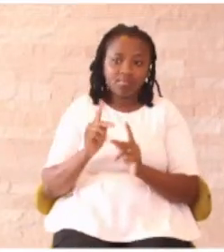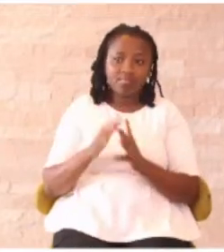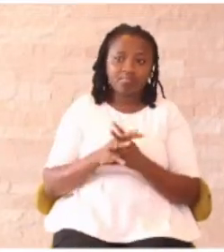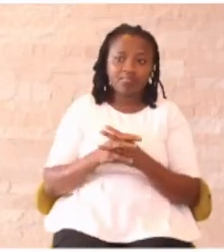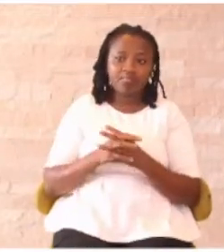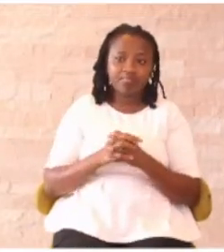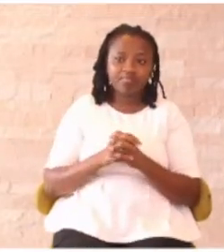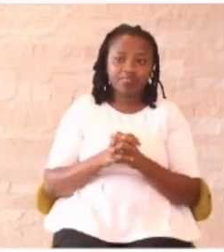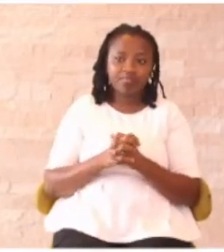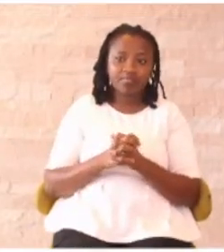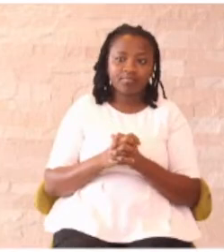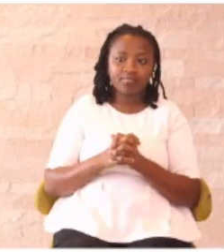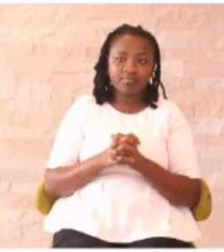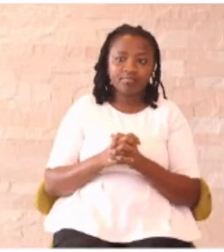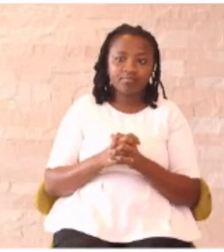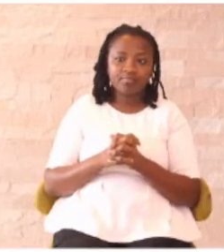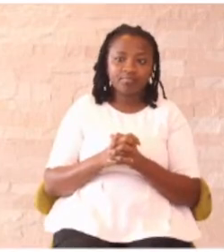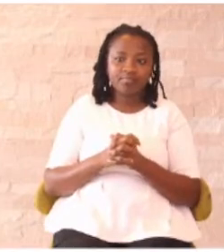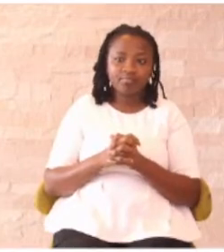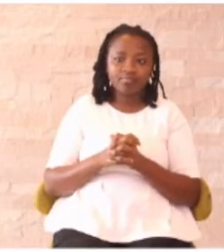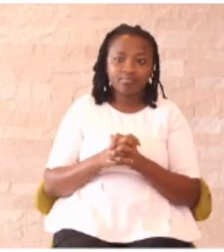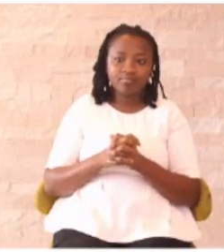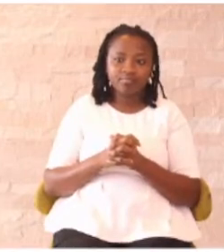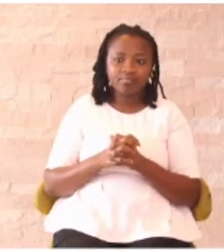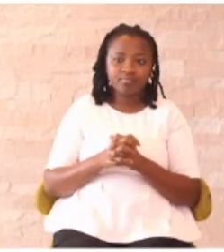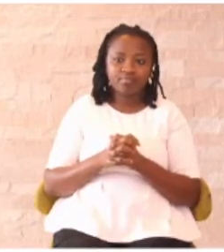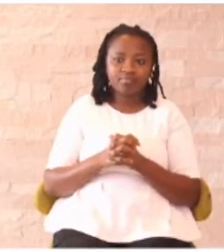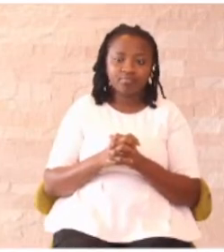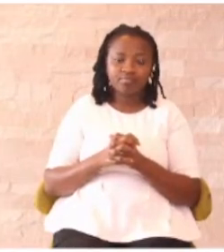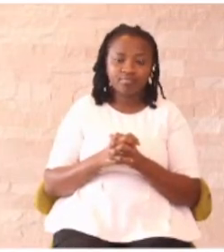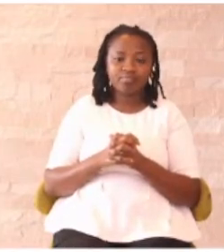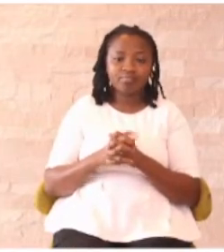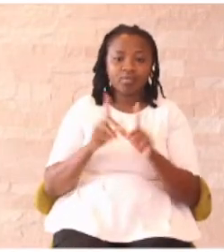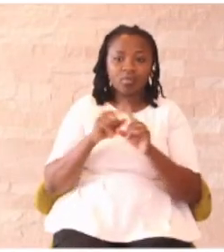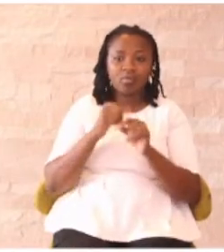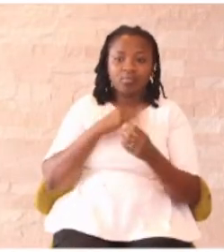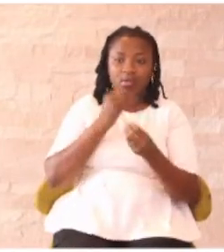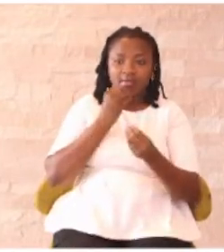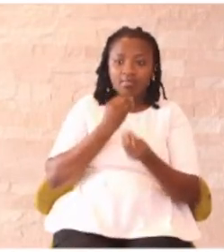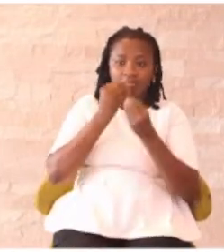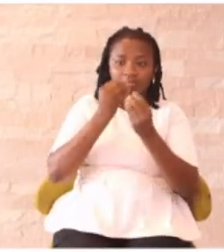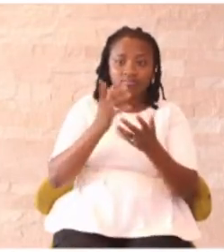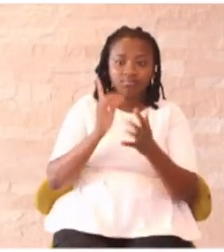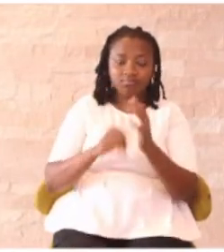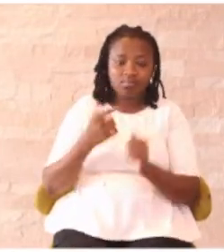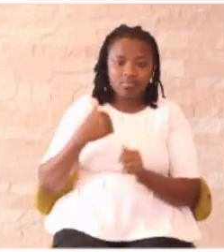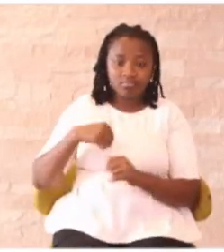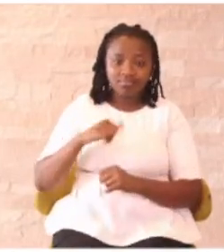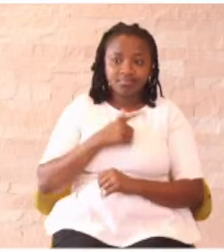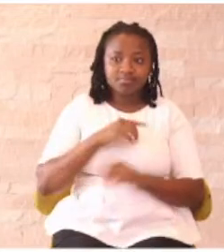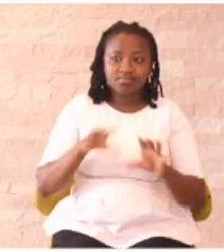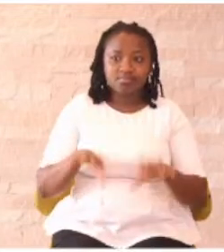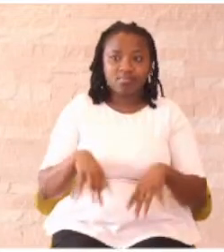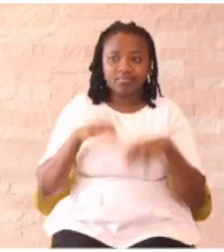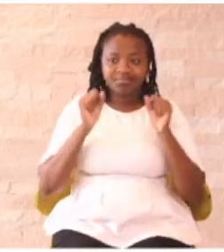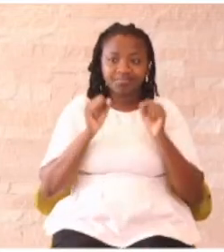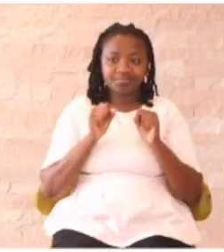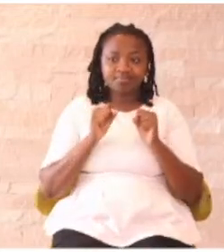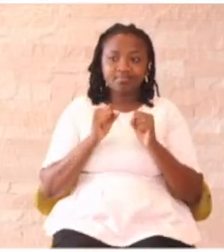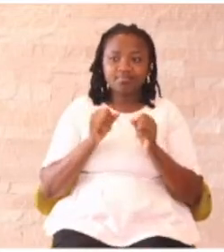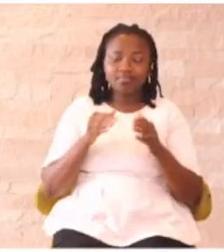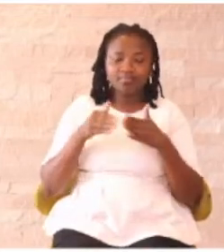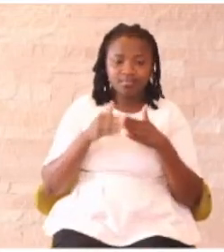special courts. And I would also like to report that we chair the Sexual